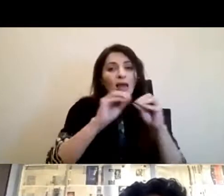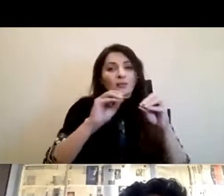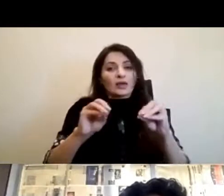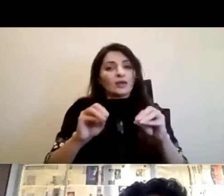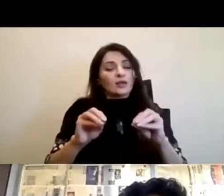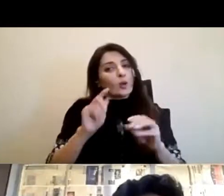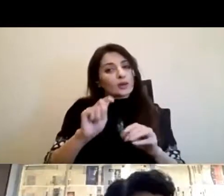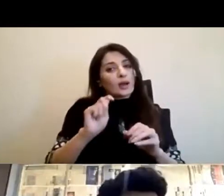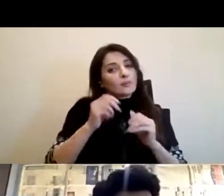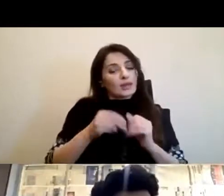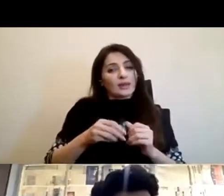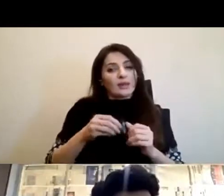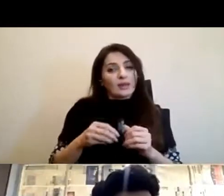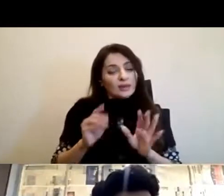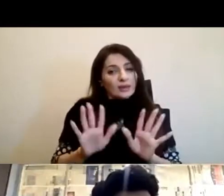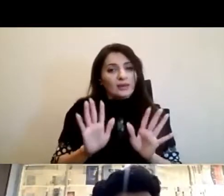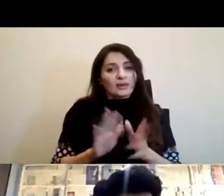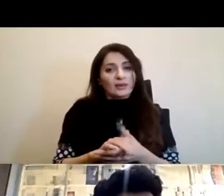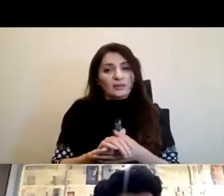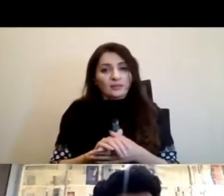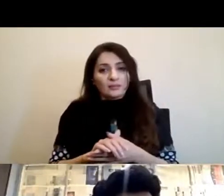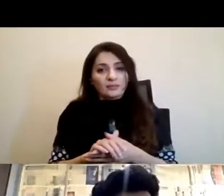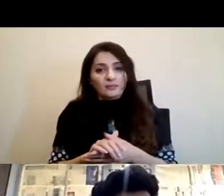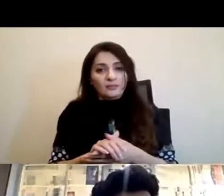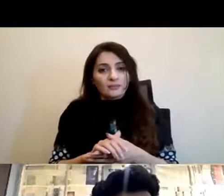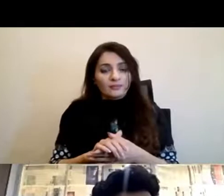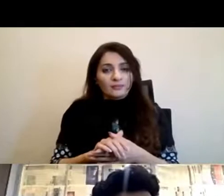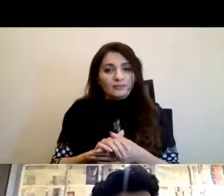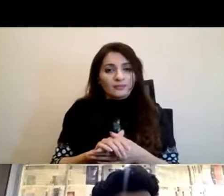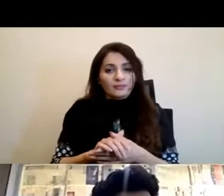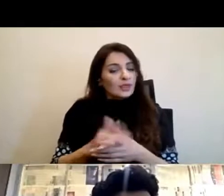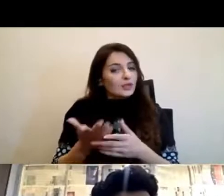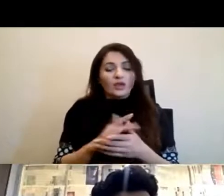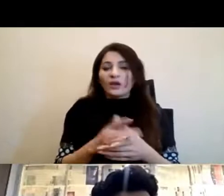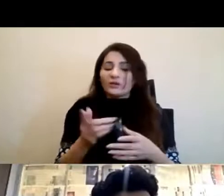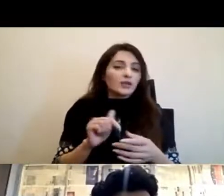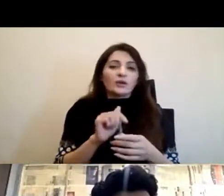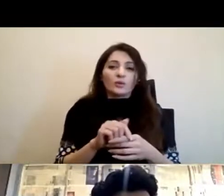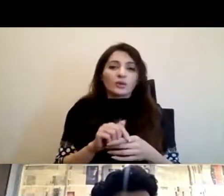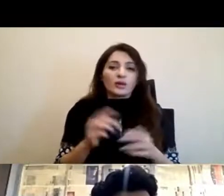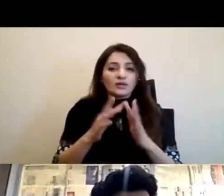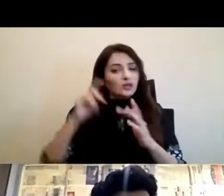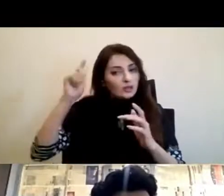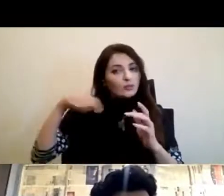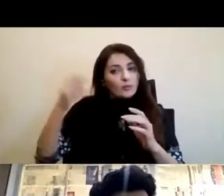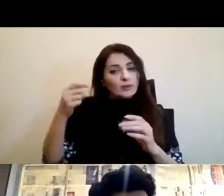the starting point for digital employment.